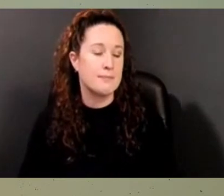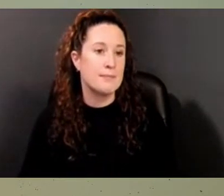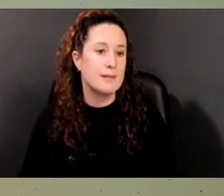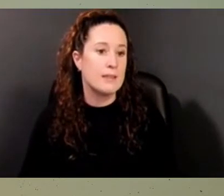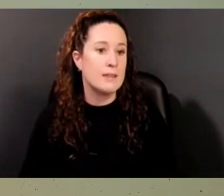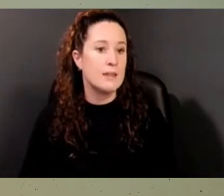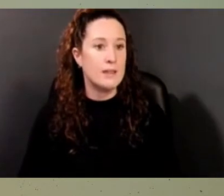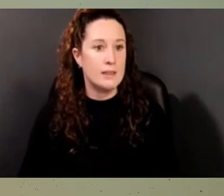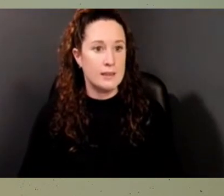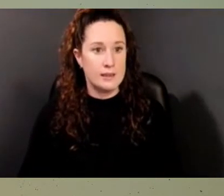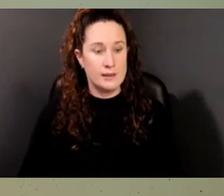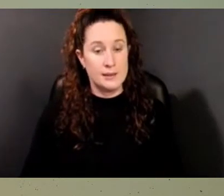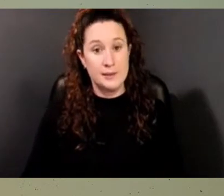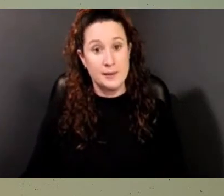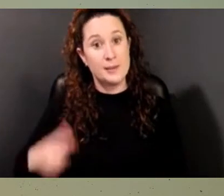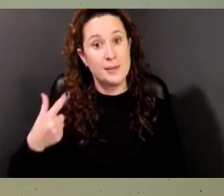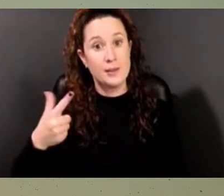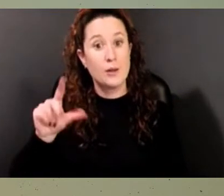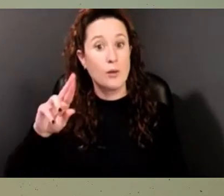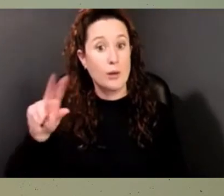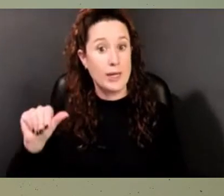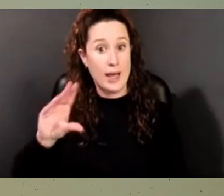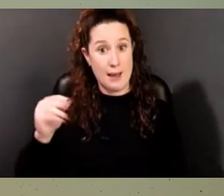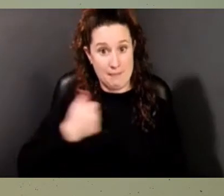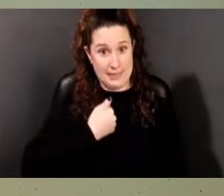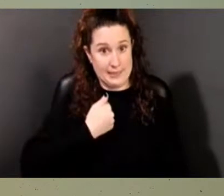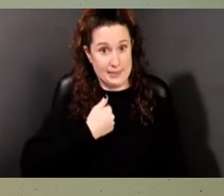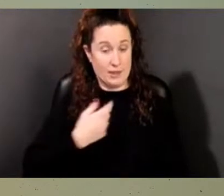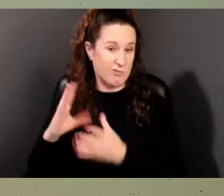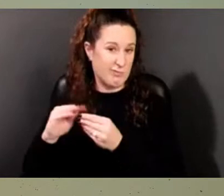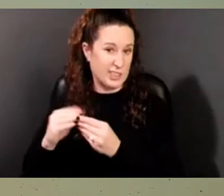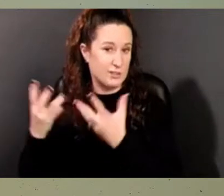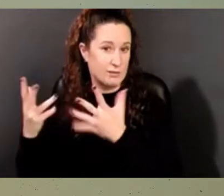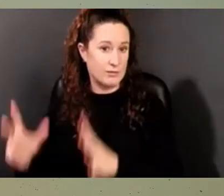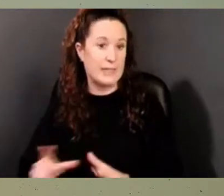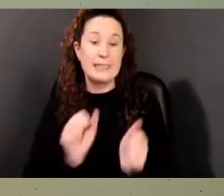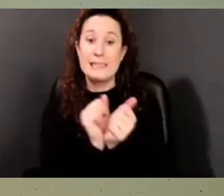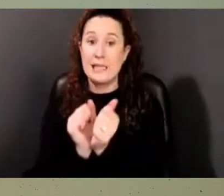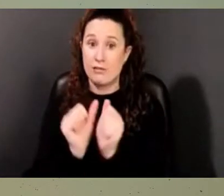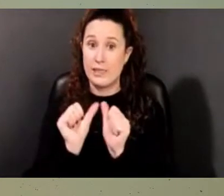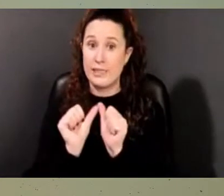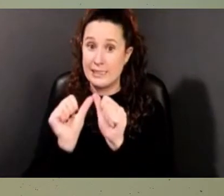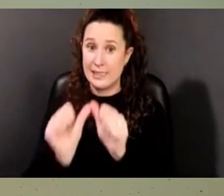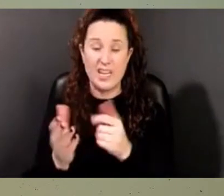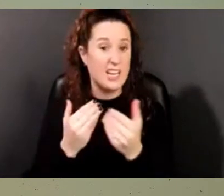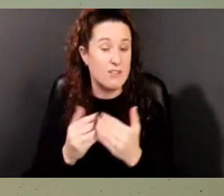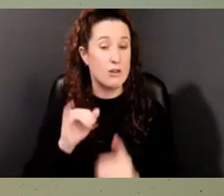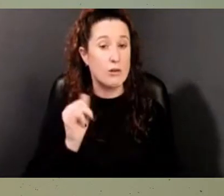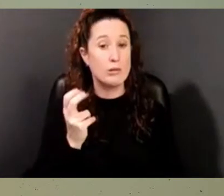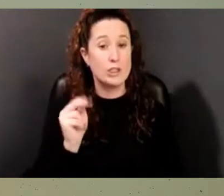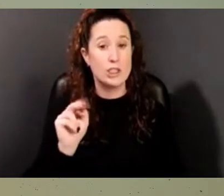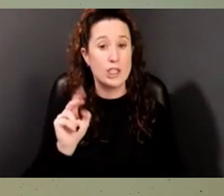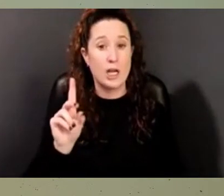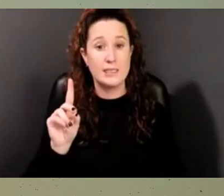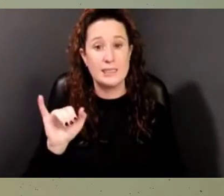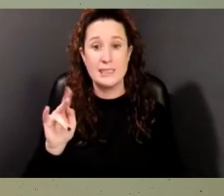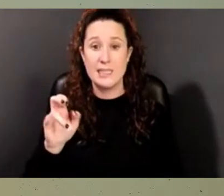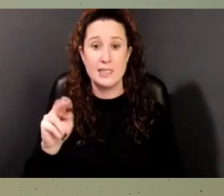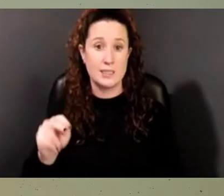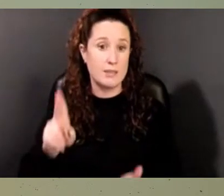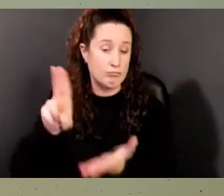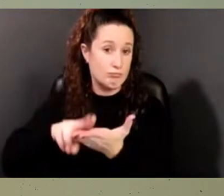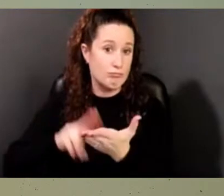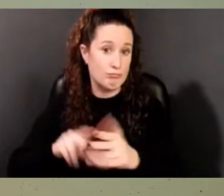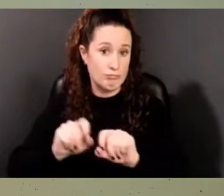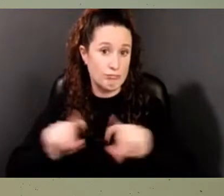Like both Gloria and I mentioned earlier, slavery continued at the plantation even after John Dickinson's manumissions. Deborah and William White were